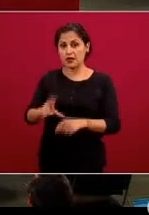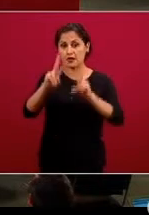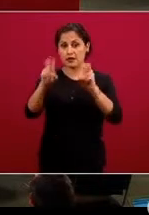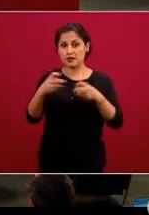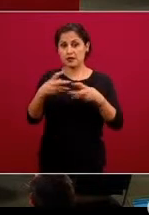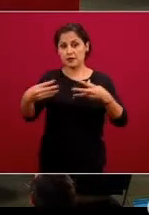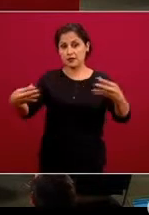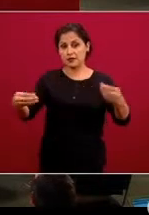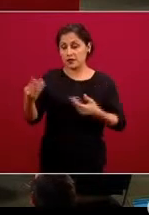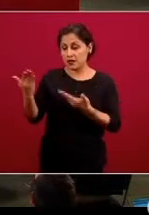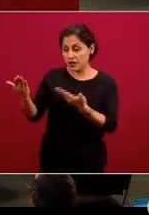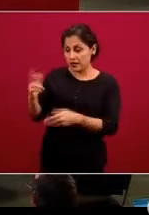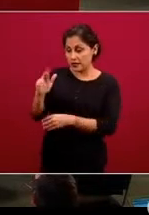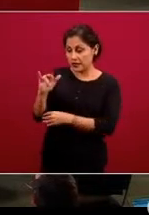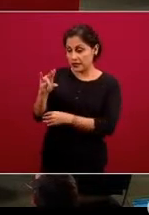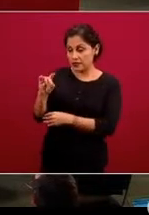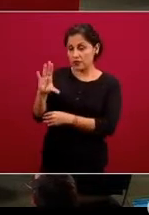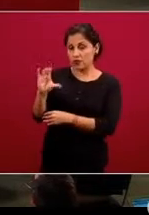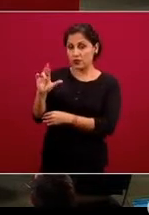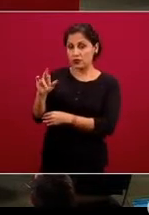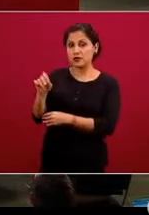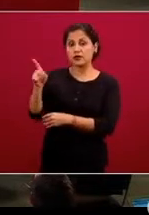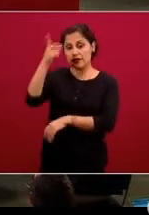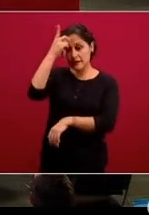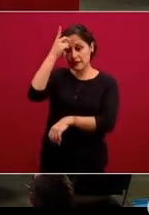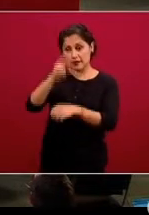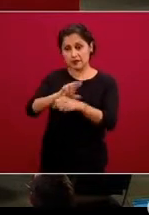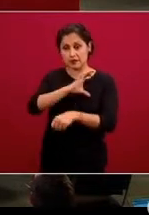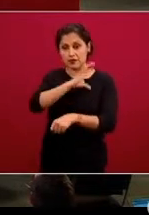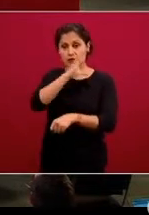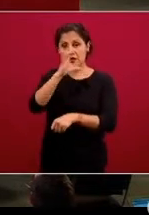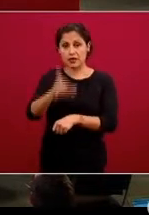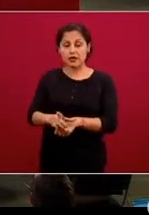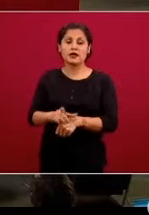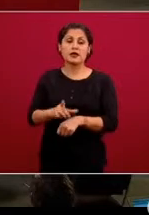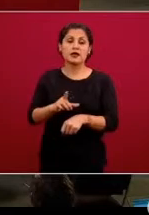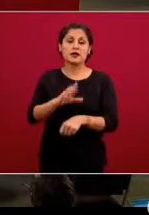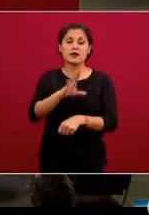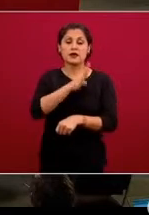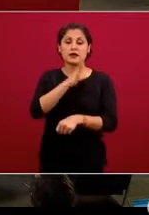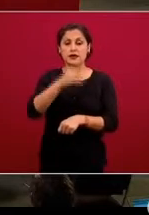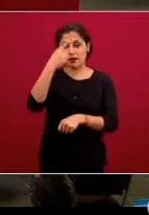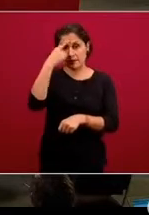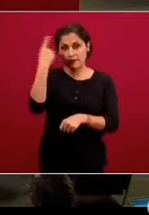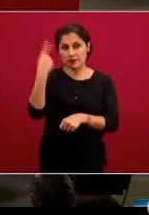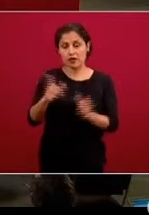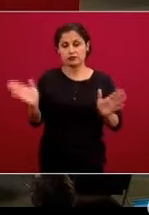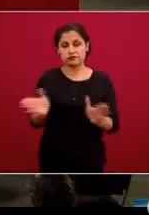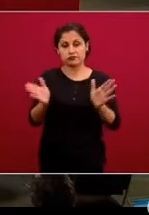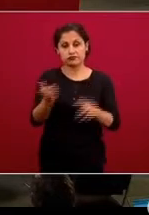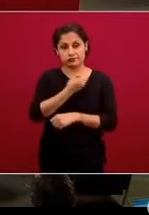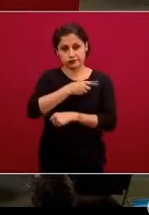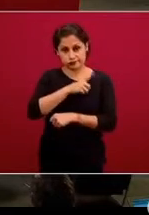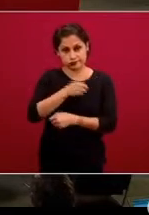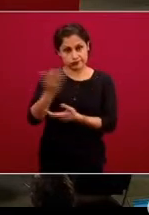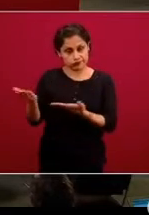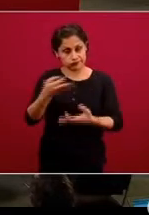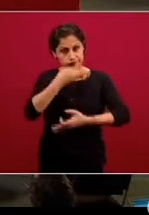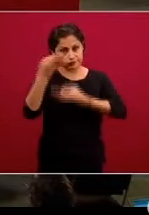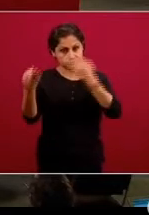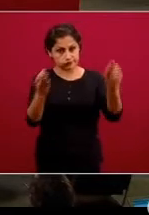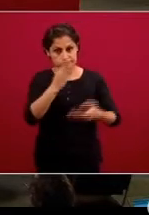Now, could you speak to us now about the new tool? Oh, thank you, Doctor. Good afternoon. Hello,